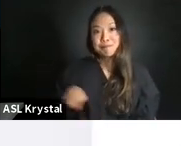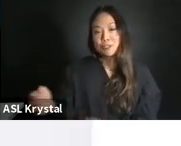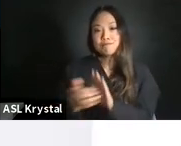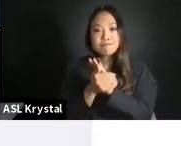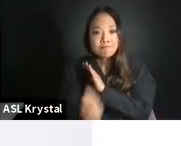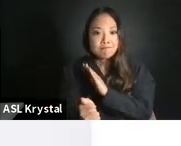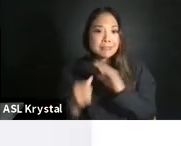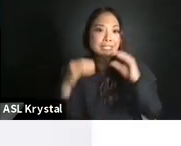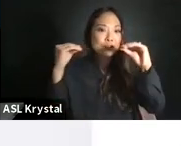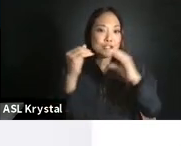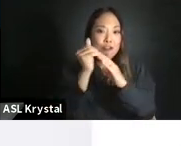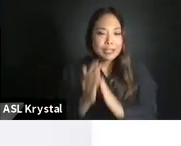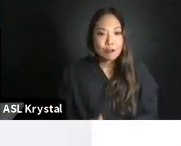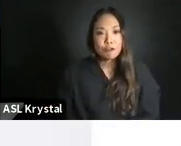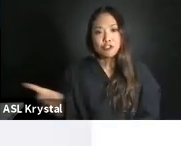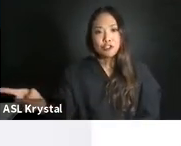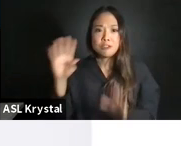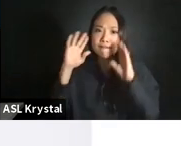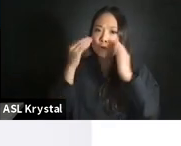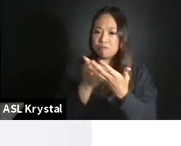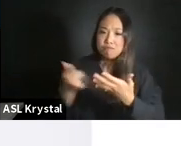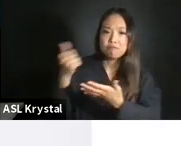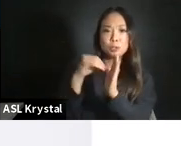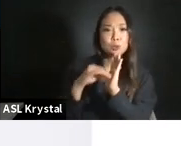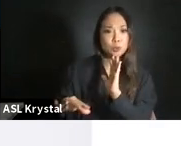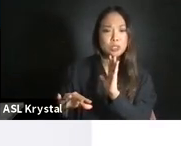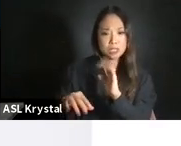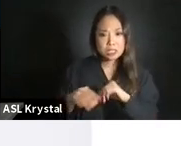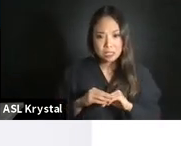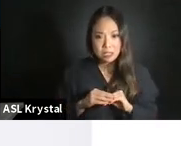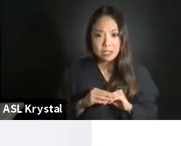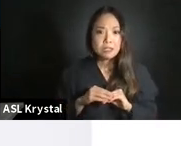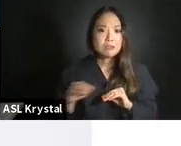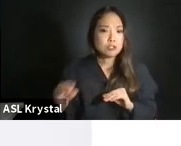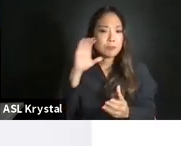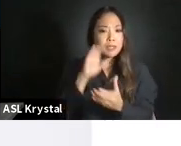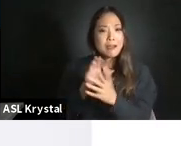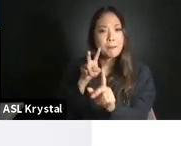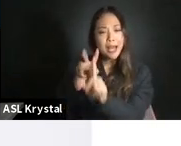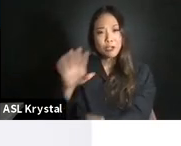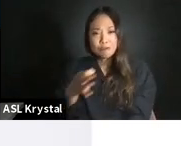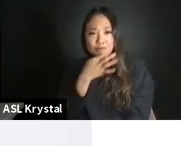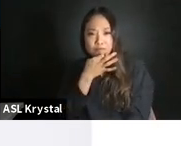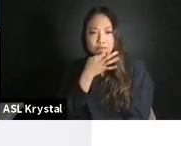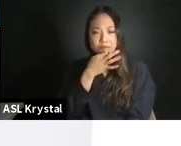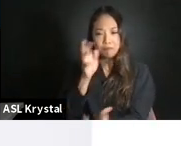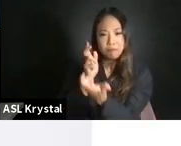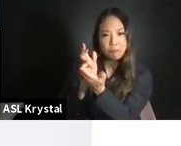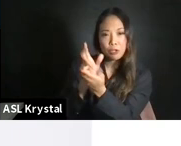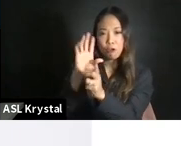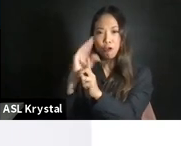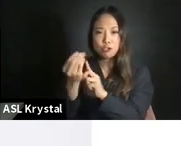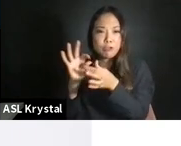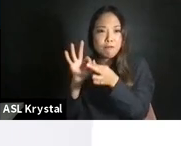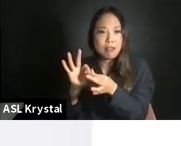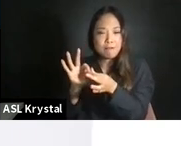places students at the center she believes in applying her expertise in culturally relevant curriculum design